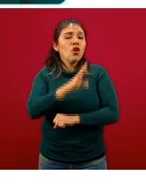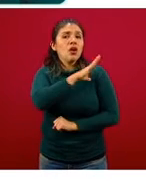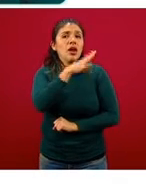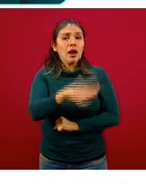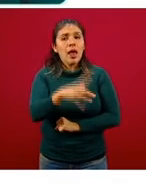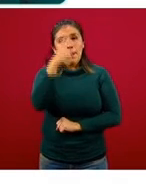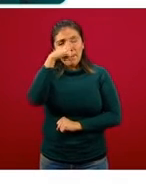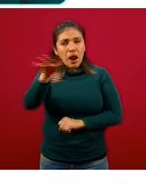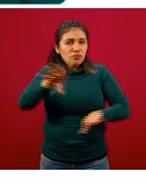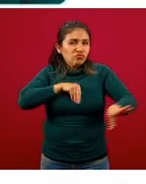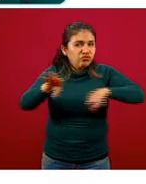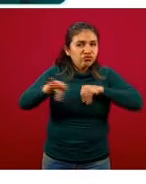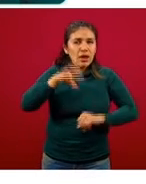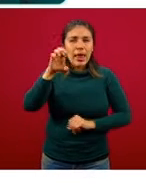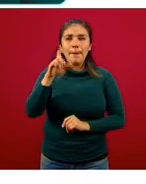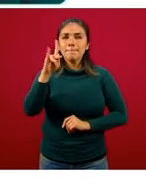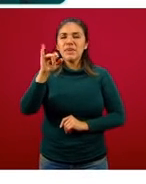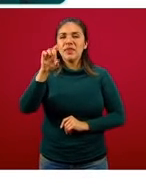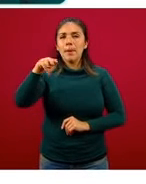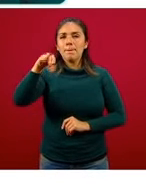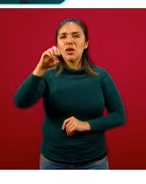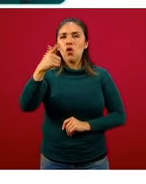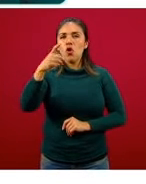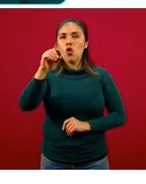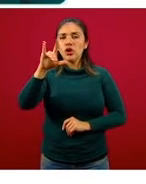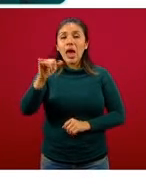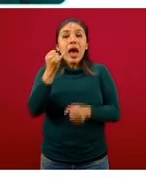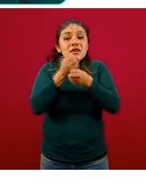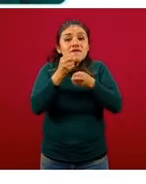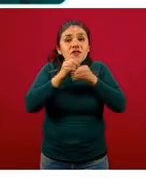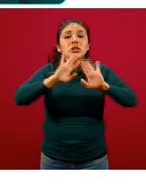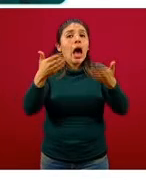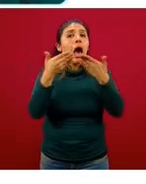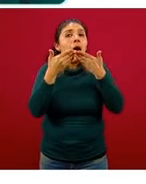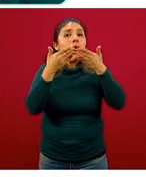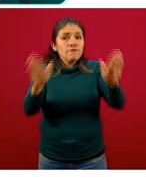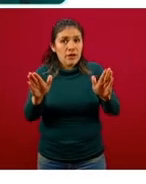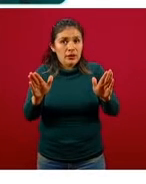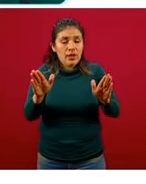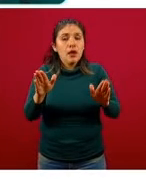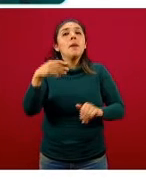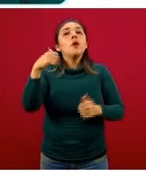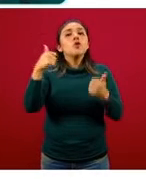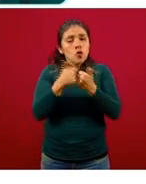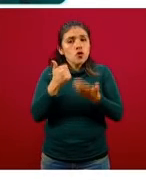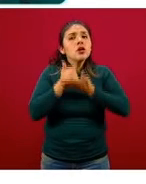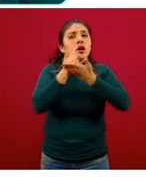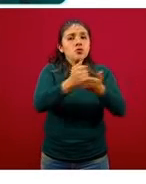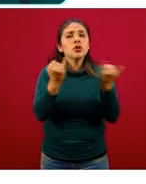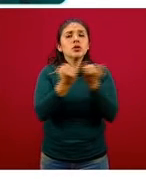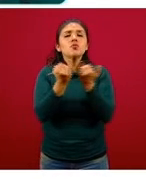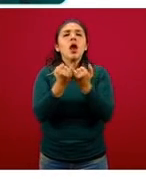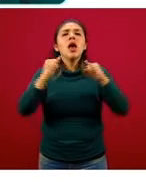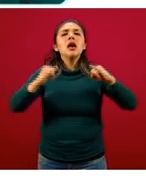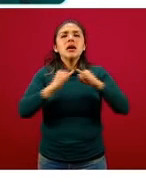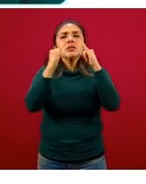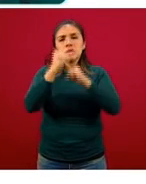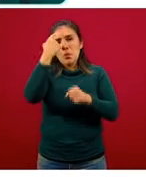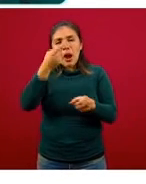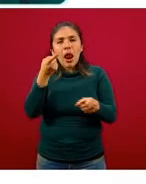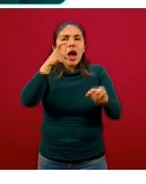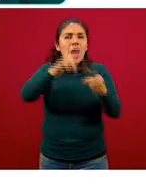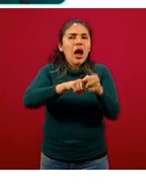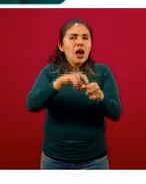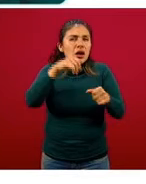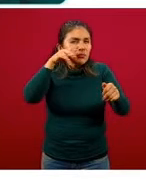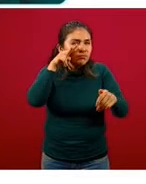accurate data window. So basically, all of the numbers and all of the statistics that we